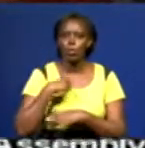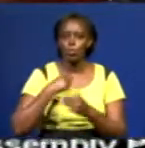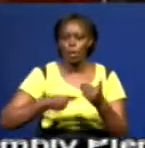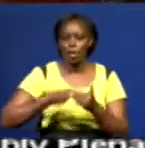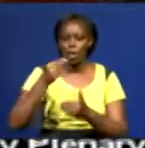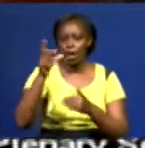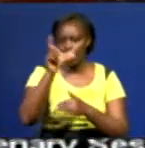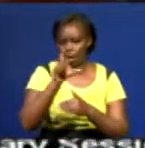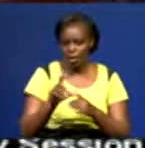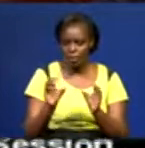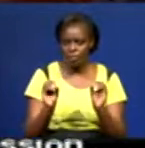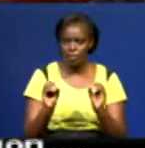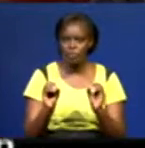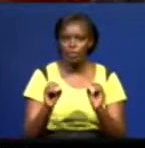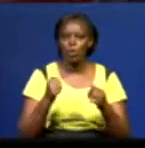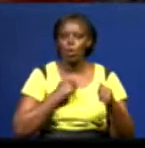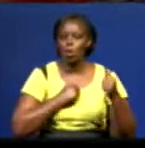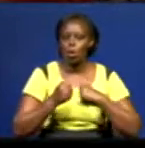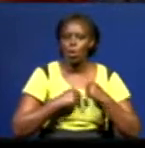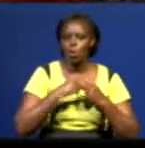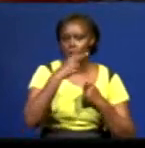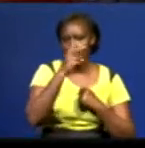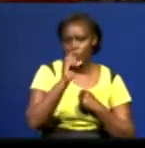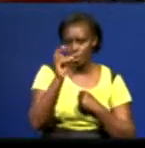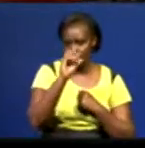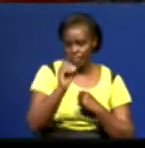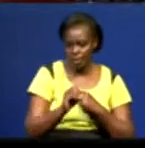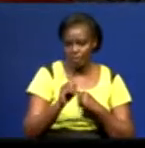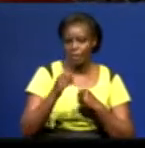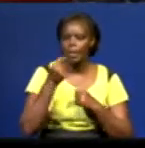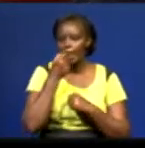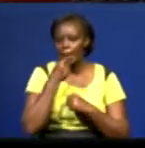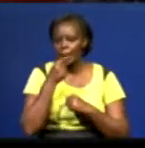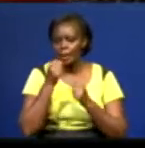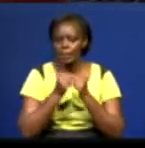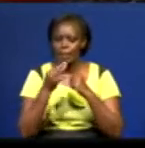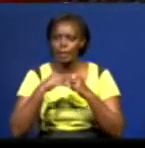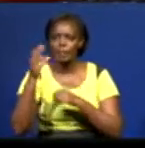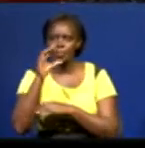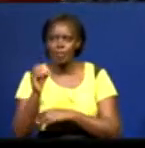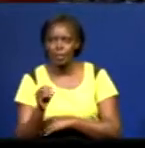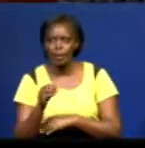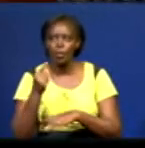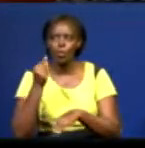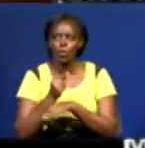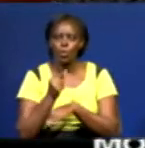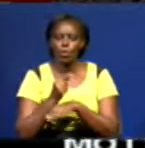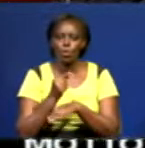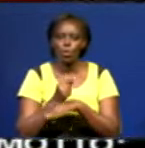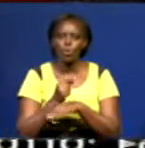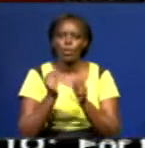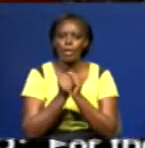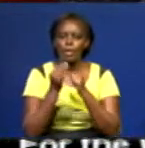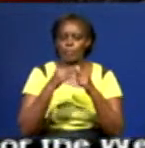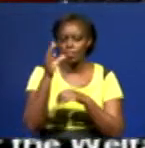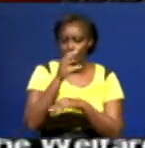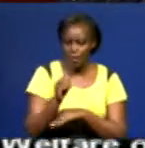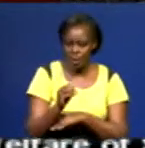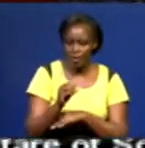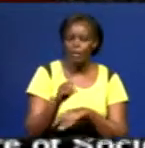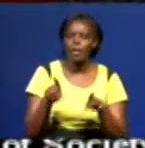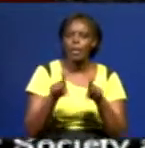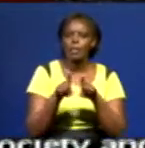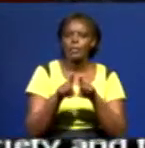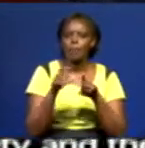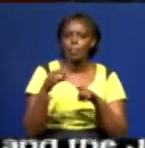in the region. Rwanda is at 20, Tanzania is at 18, Uganda is at 18, and even